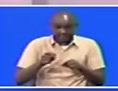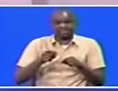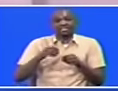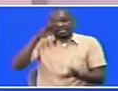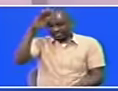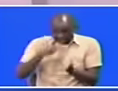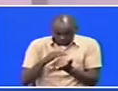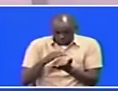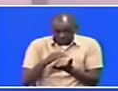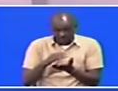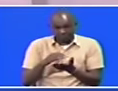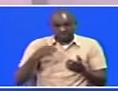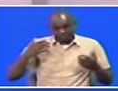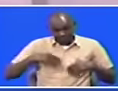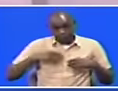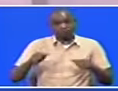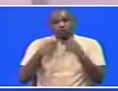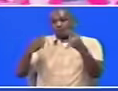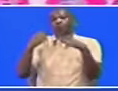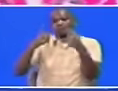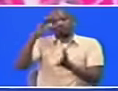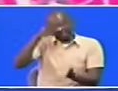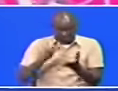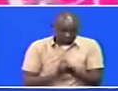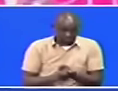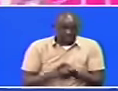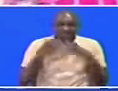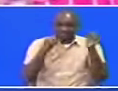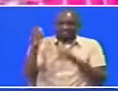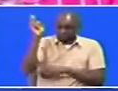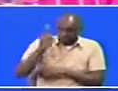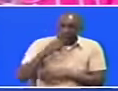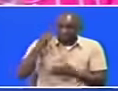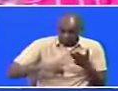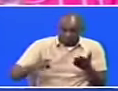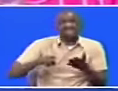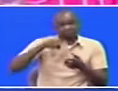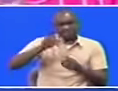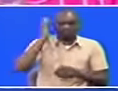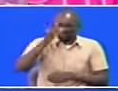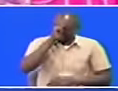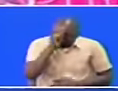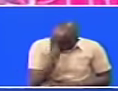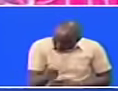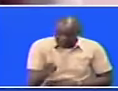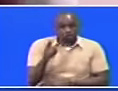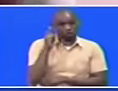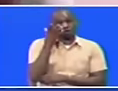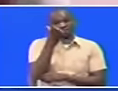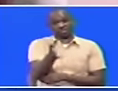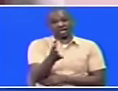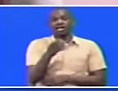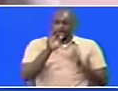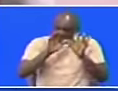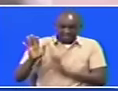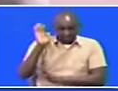reduce the number of incidents that are likely to occur. Rais Kenyatta akatia kidole na kusema kuwa ataheshimu yaliyojadiliwa na kuandaa